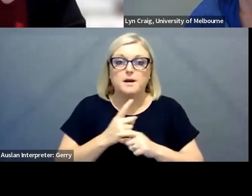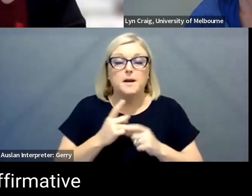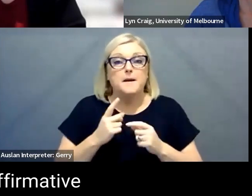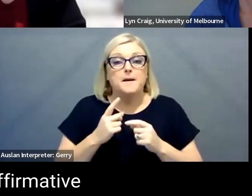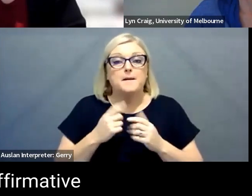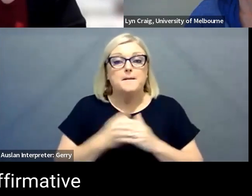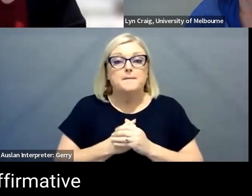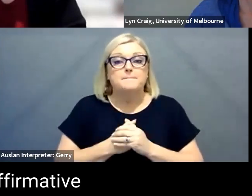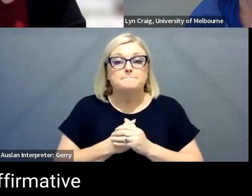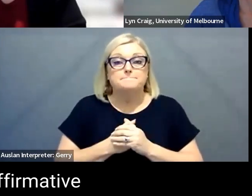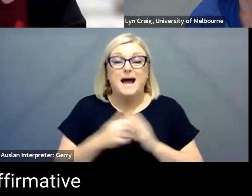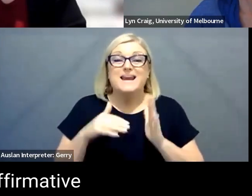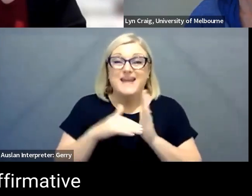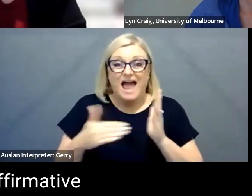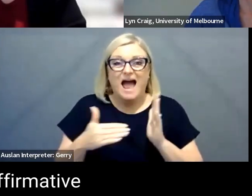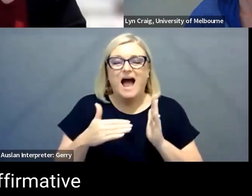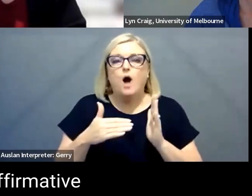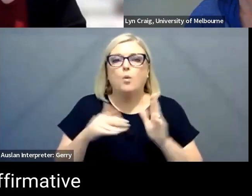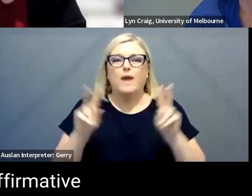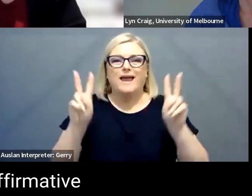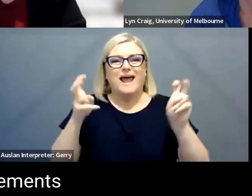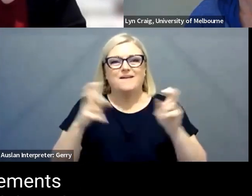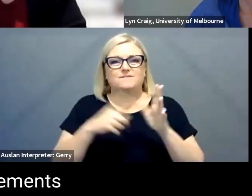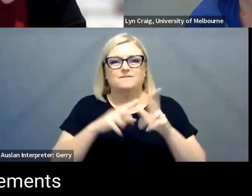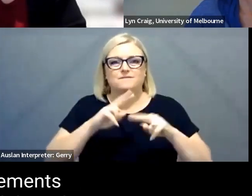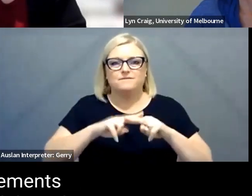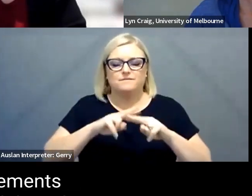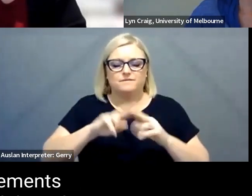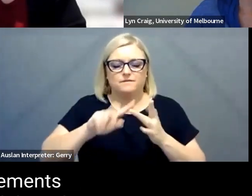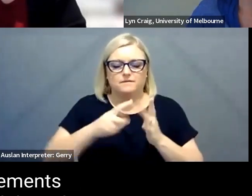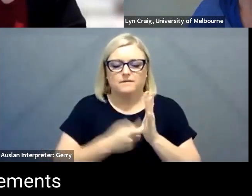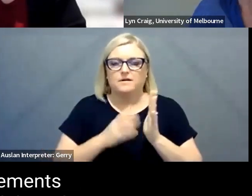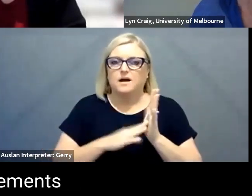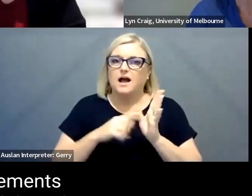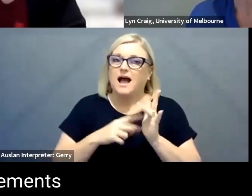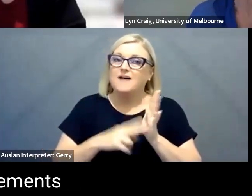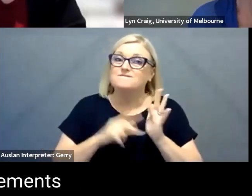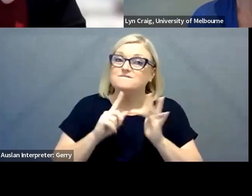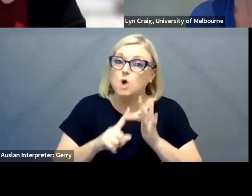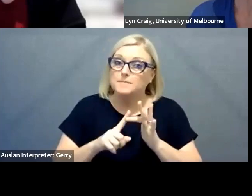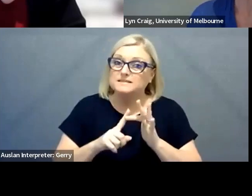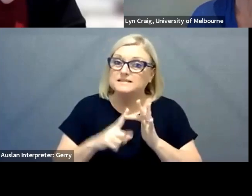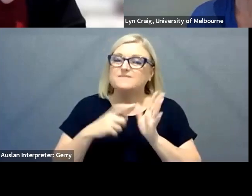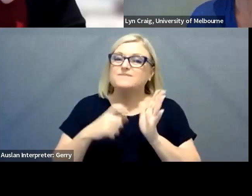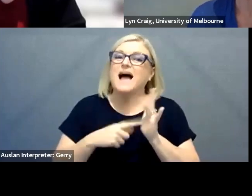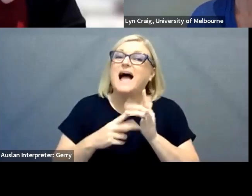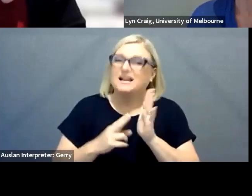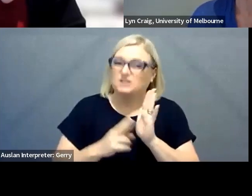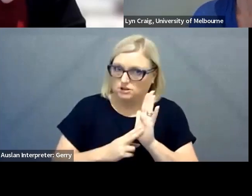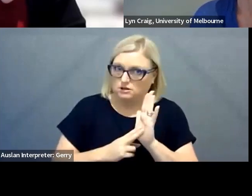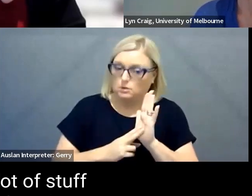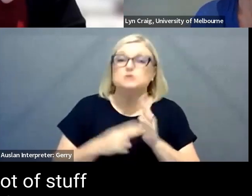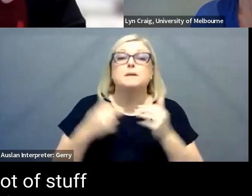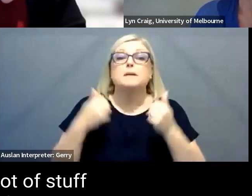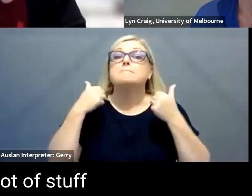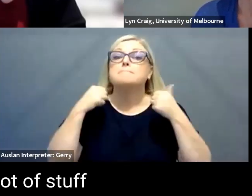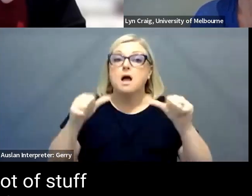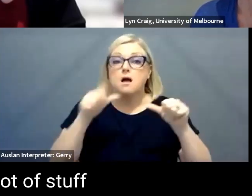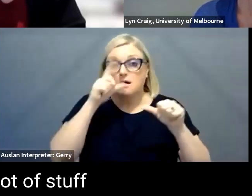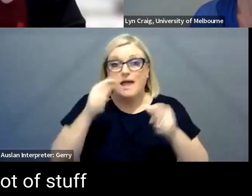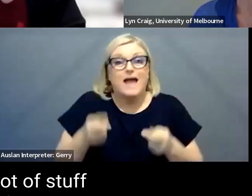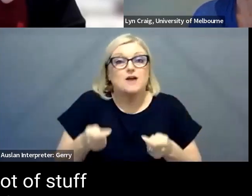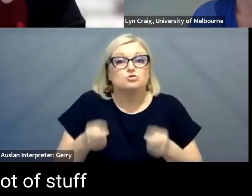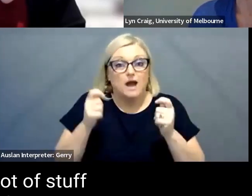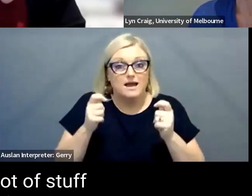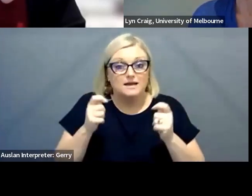to have affirmative action type arrangements in agreements that's much broader. There's a lot of stuff